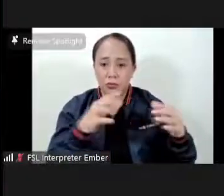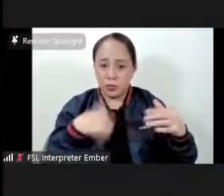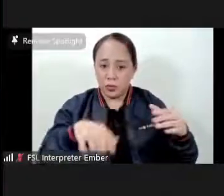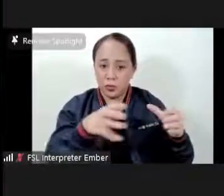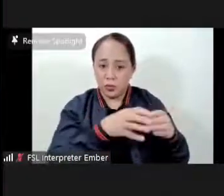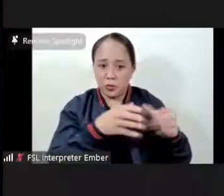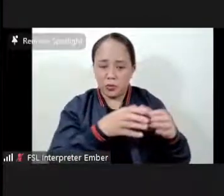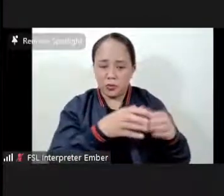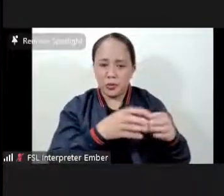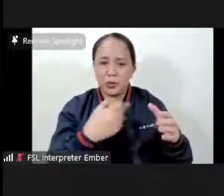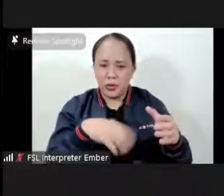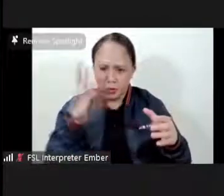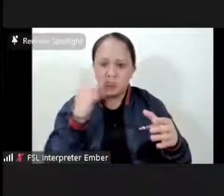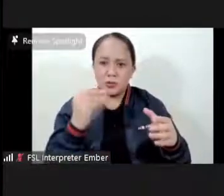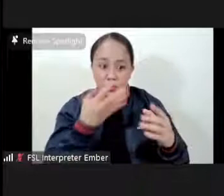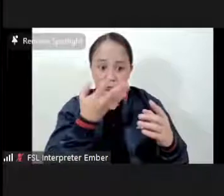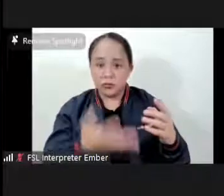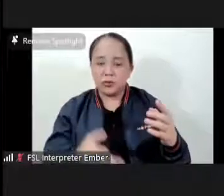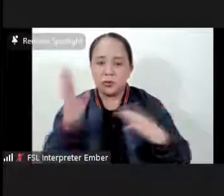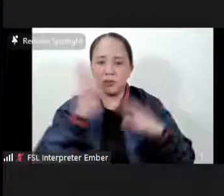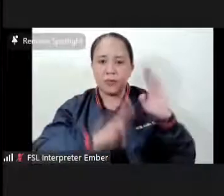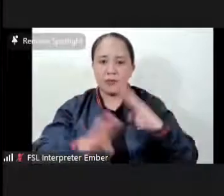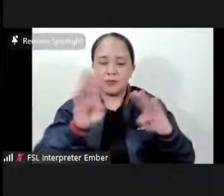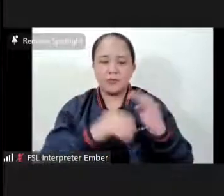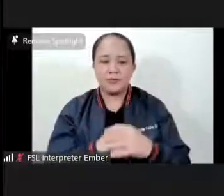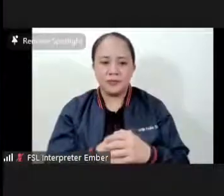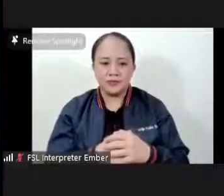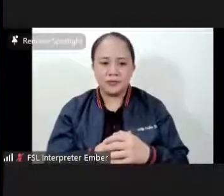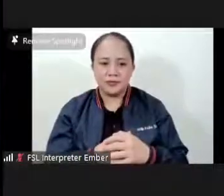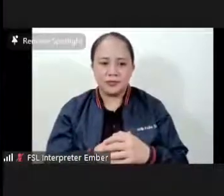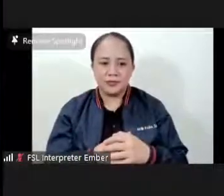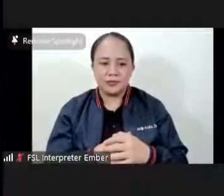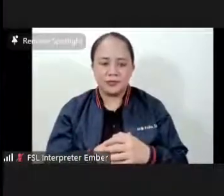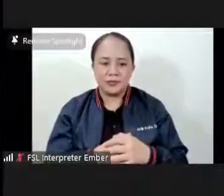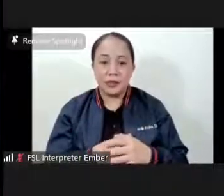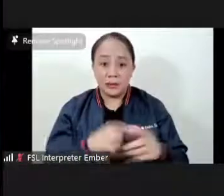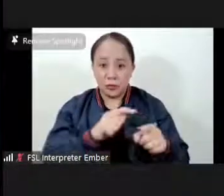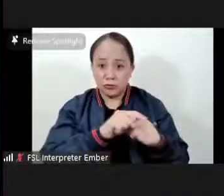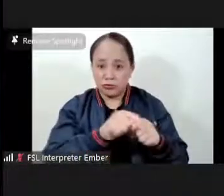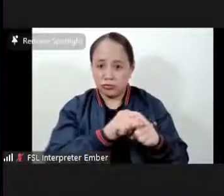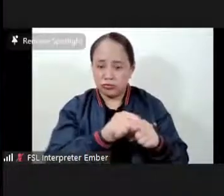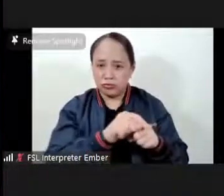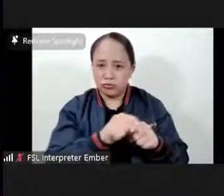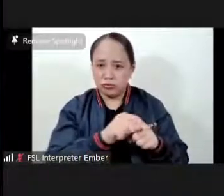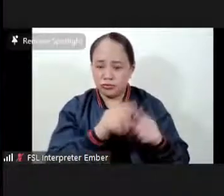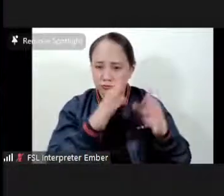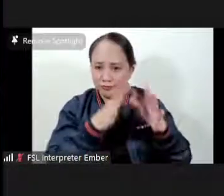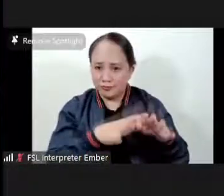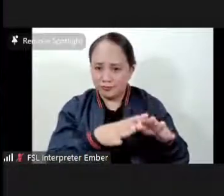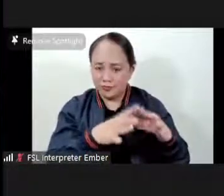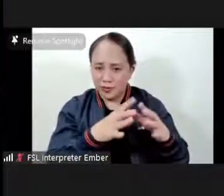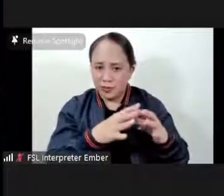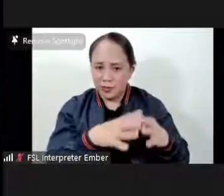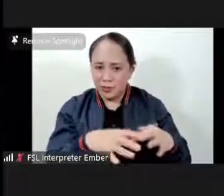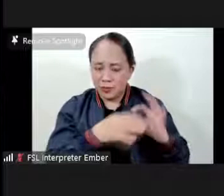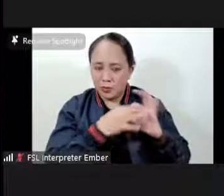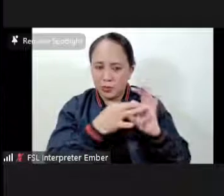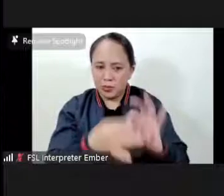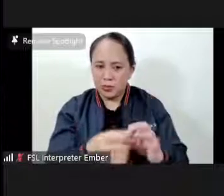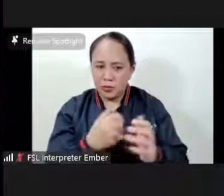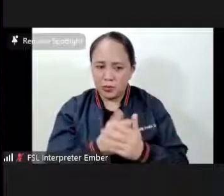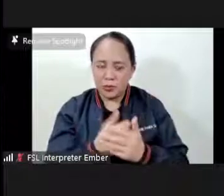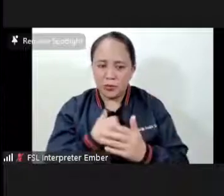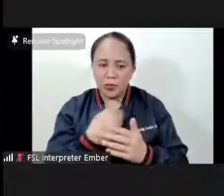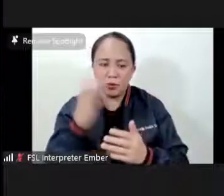encounter this kind of problem. This training is very interesting because we gain more knowledge on how to handle